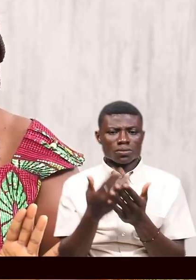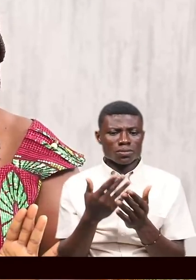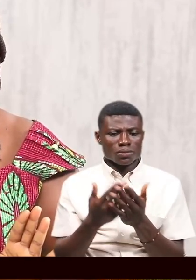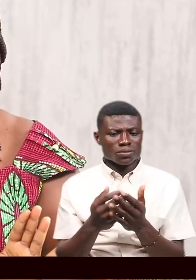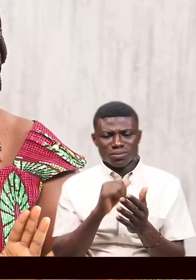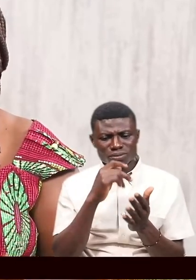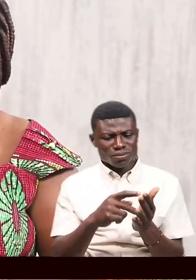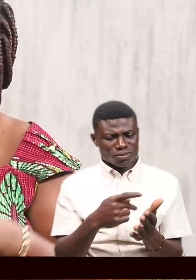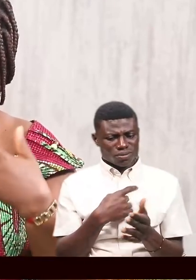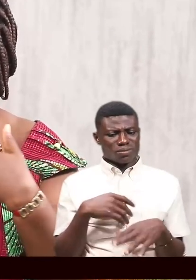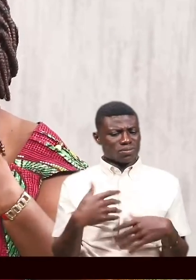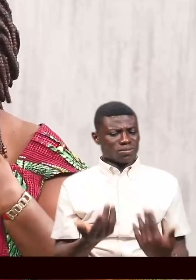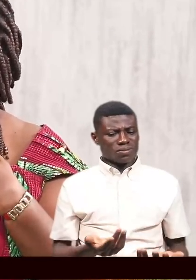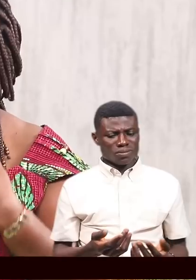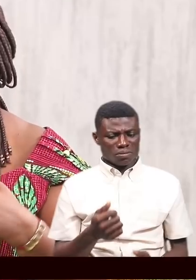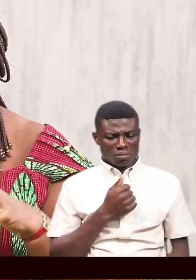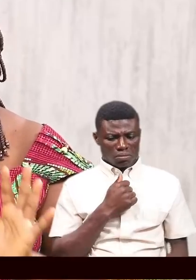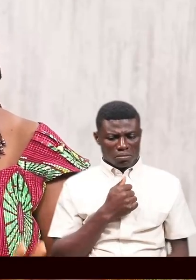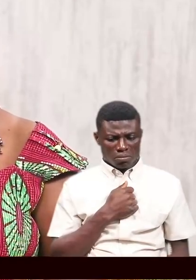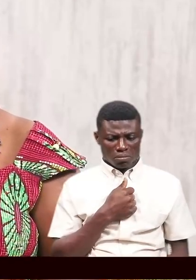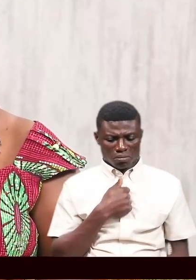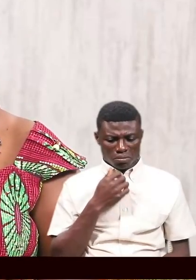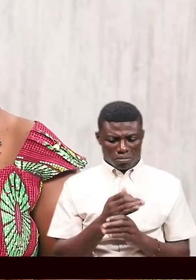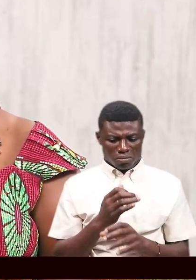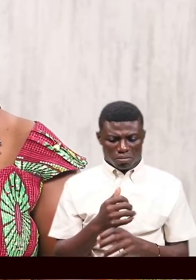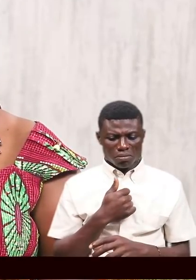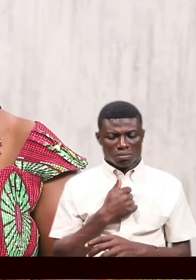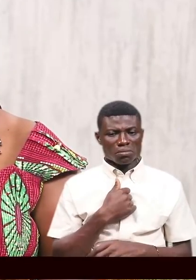enye inti me hwa me ho